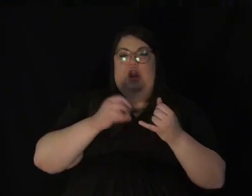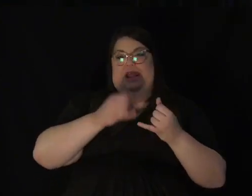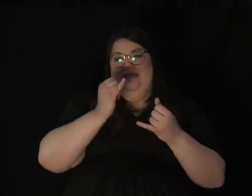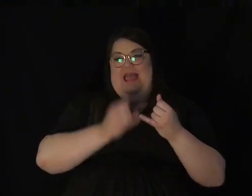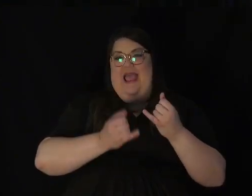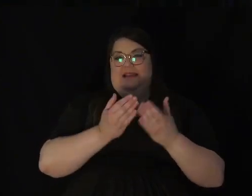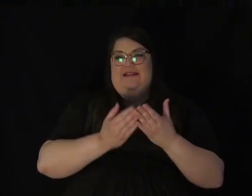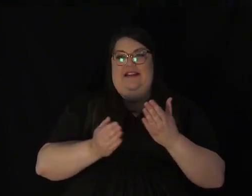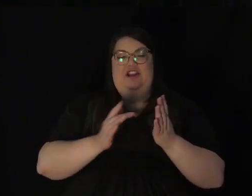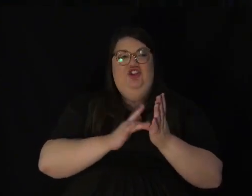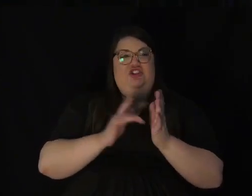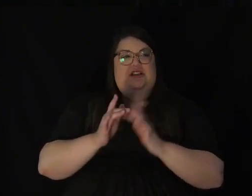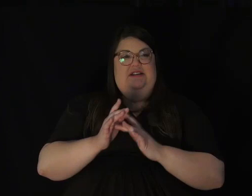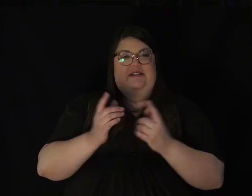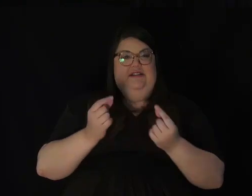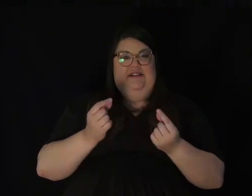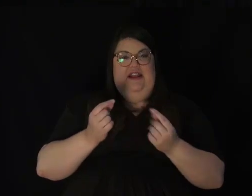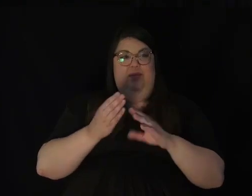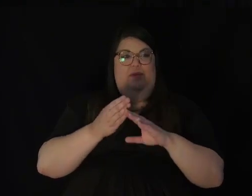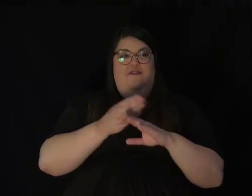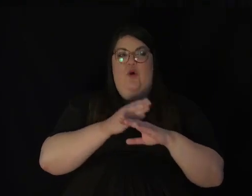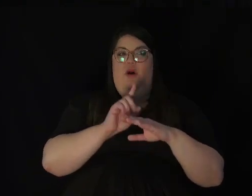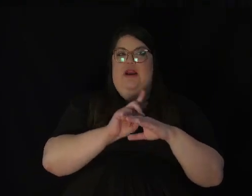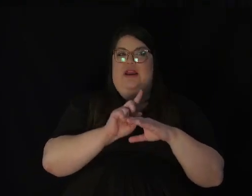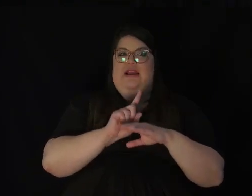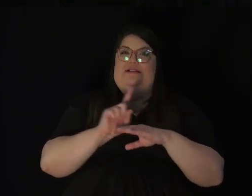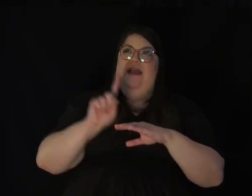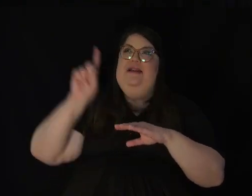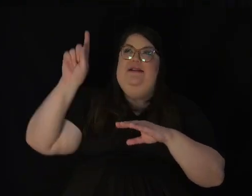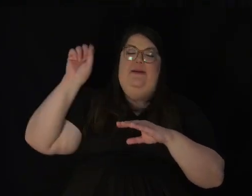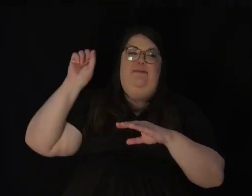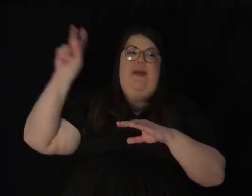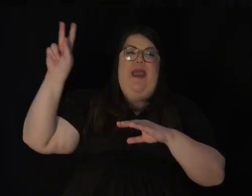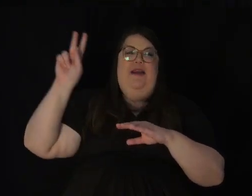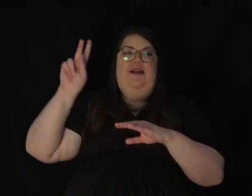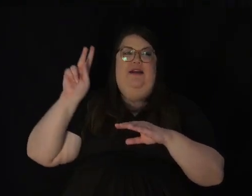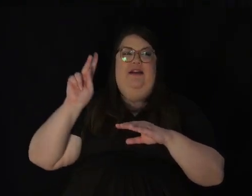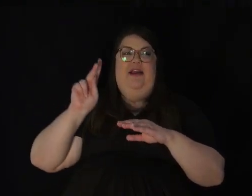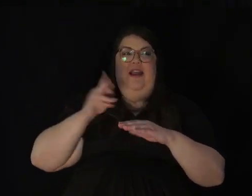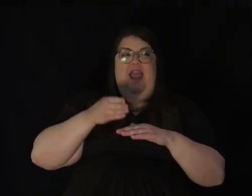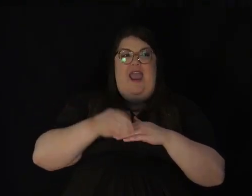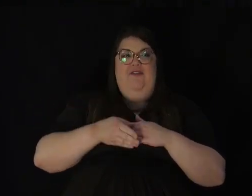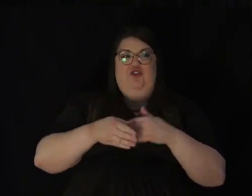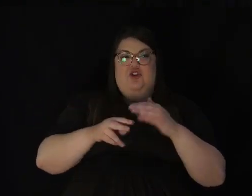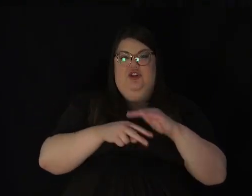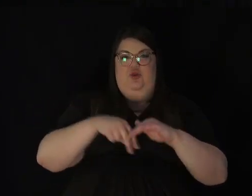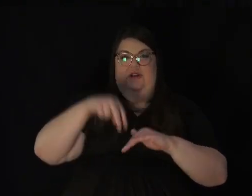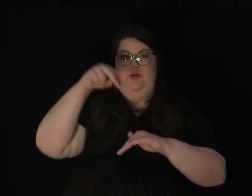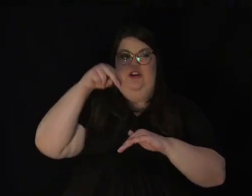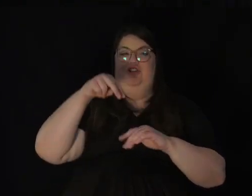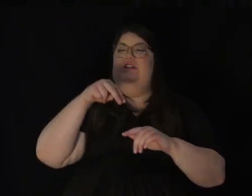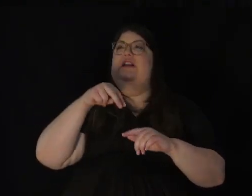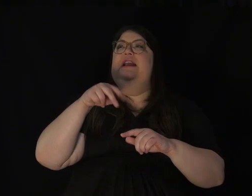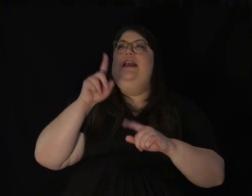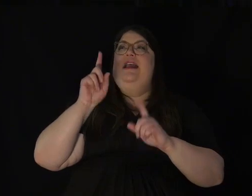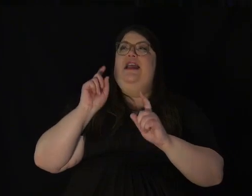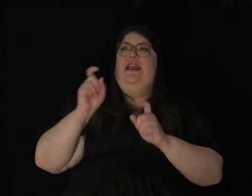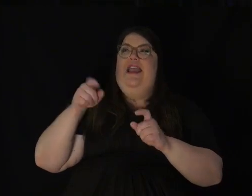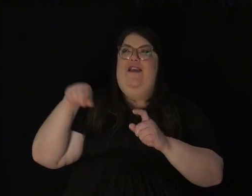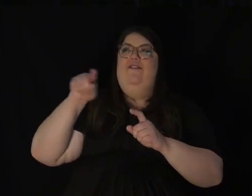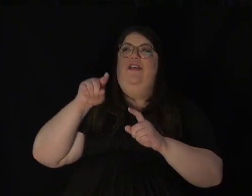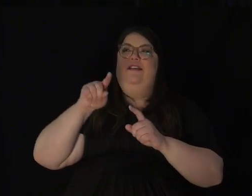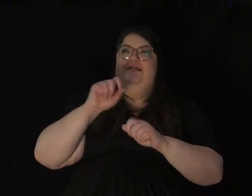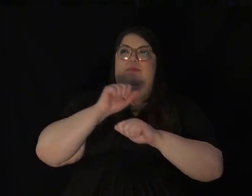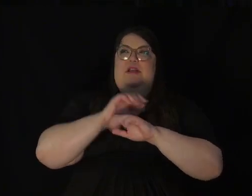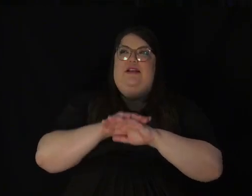Jesus did before he ascended back to his Father after his death and resurrection was he gave this blessing? Luke